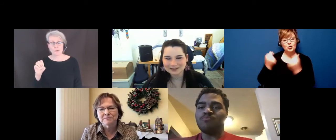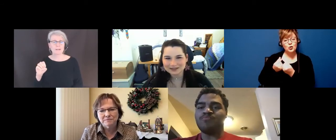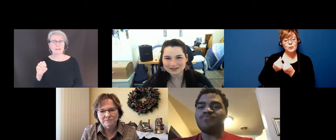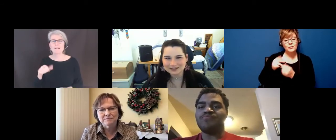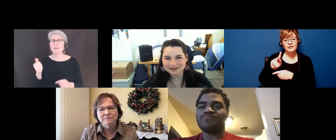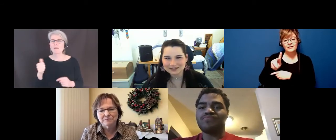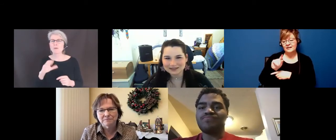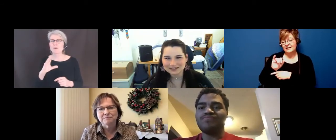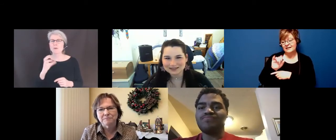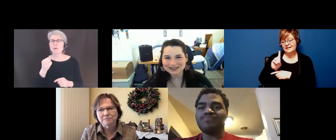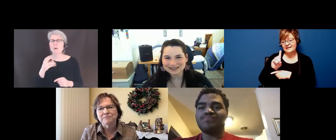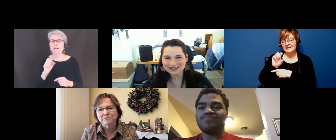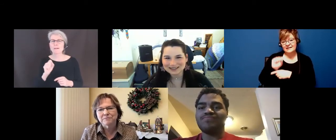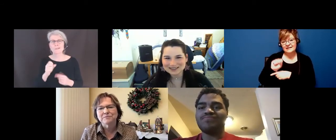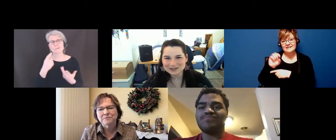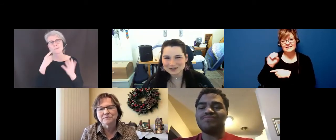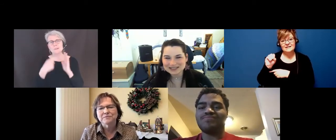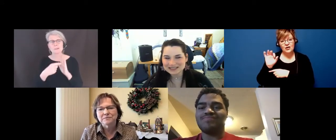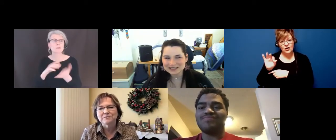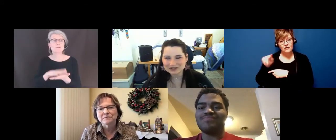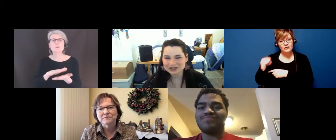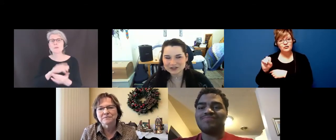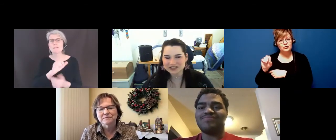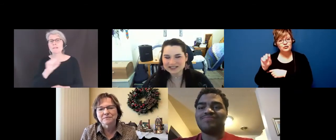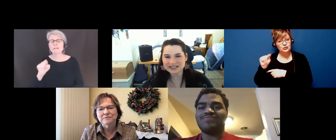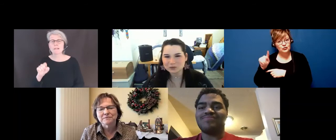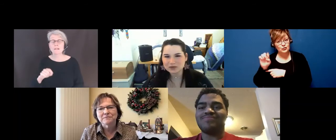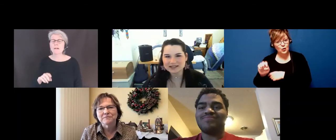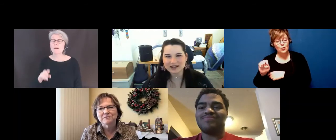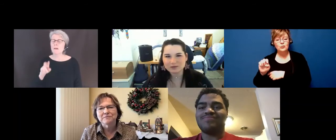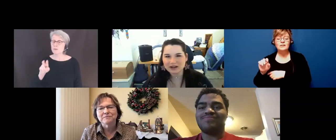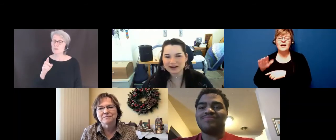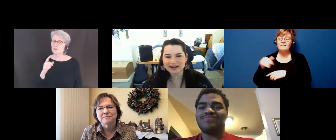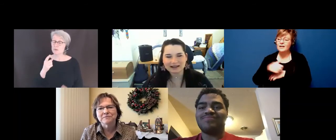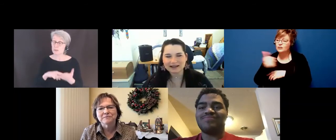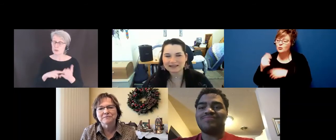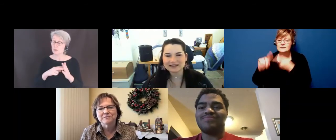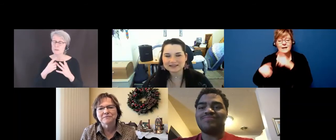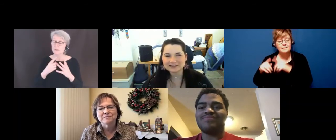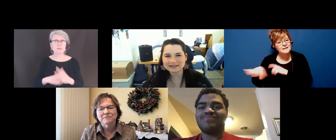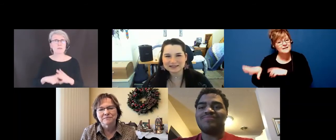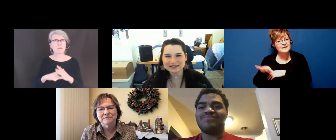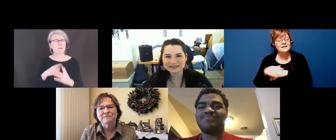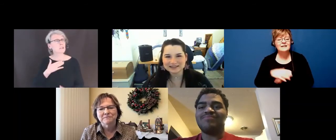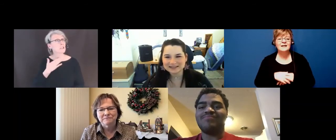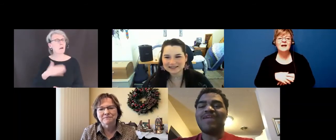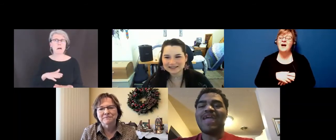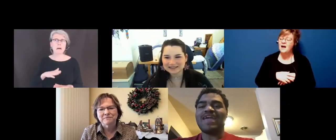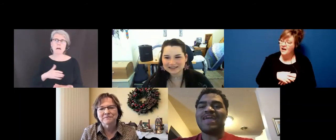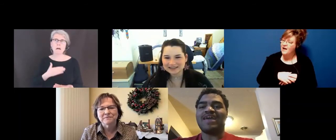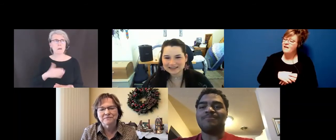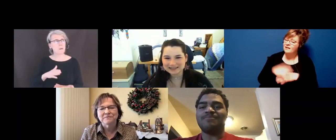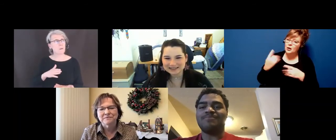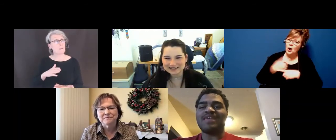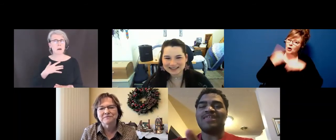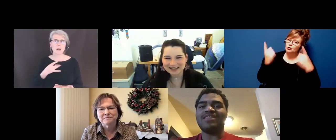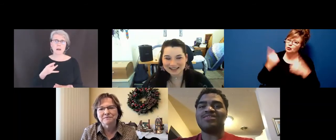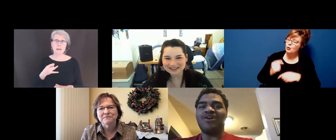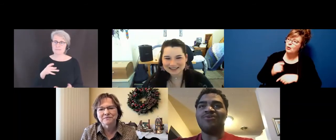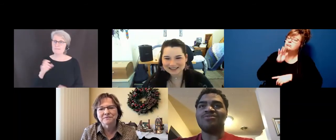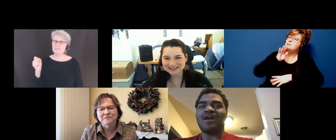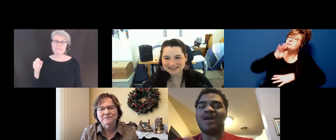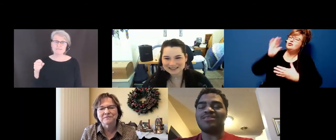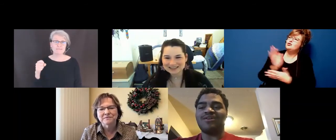school. Yeah. So just started singing one day and went, I like this. Yeah.